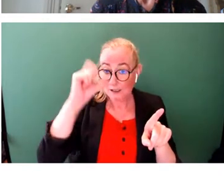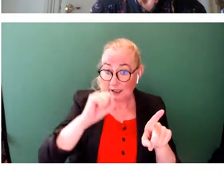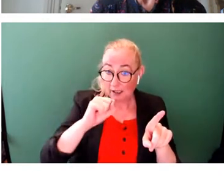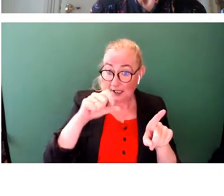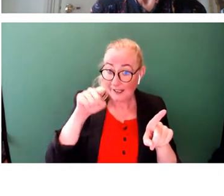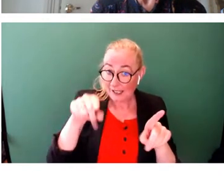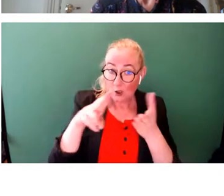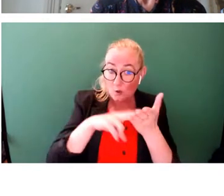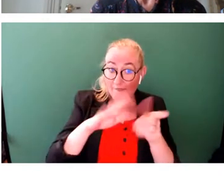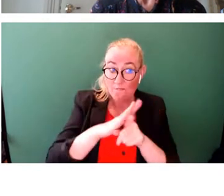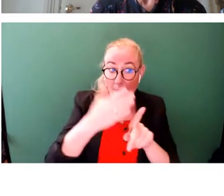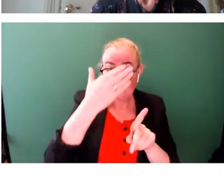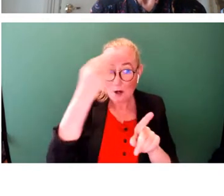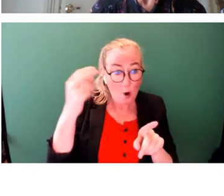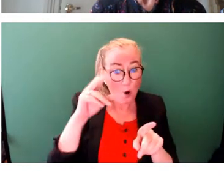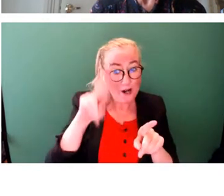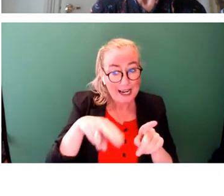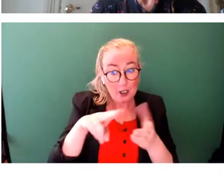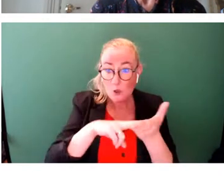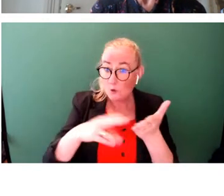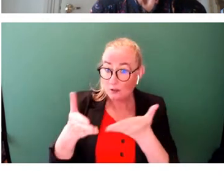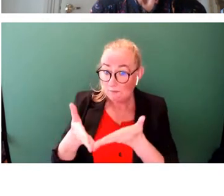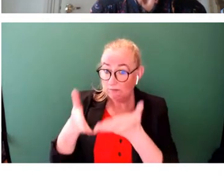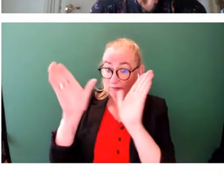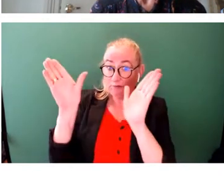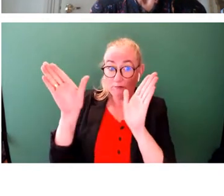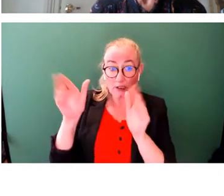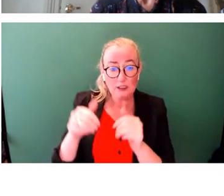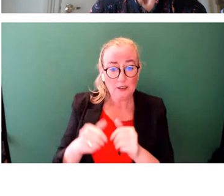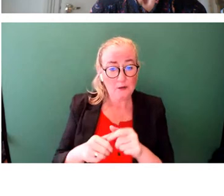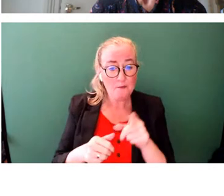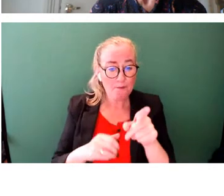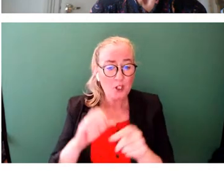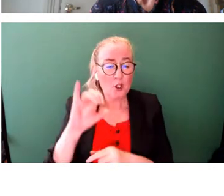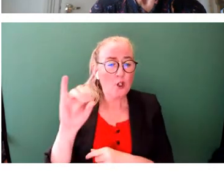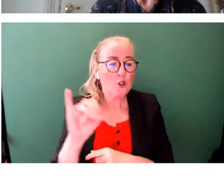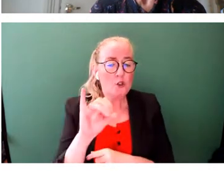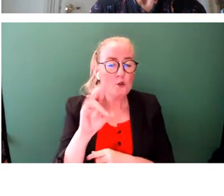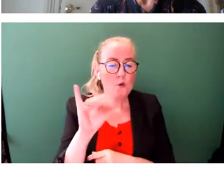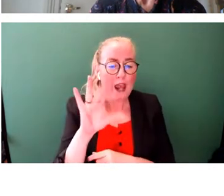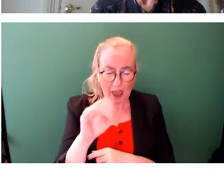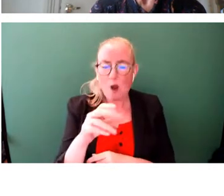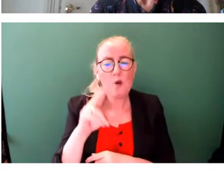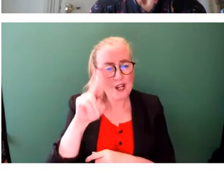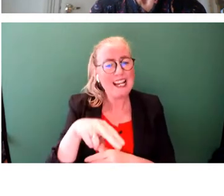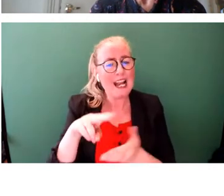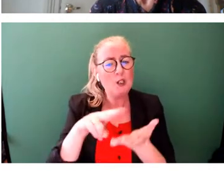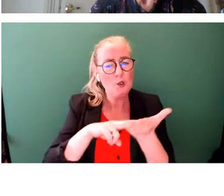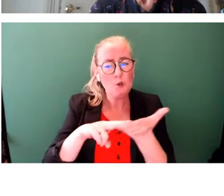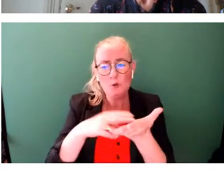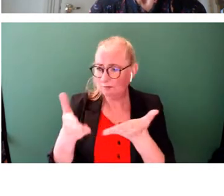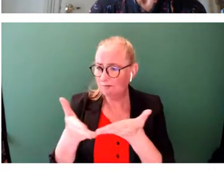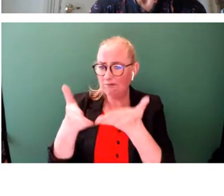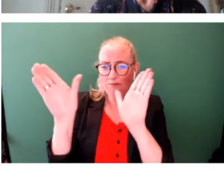it applicable, more widely applicable? Oh, I think it definitely would be more widely applicable.